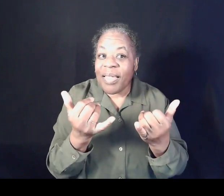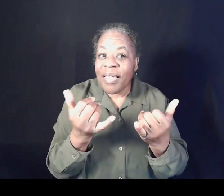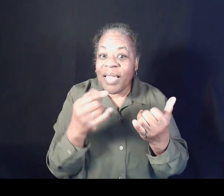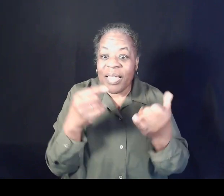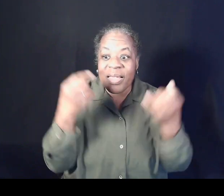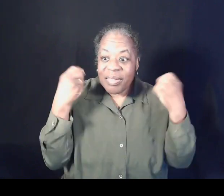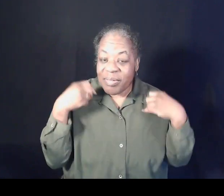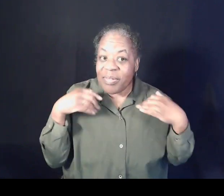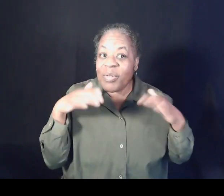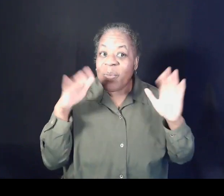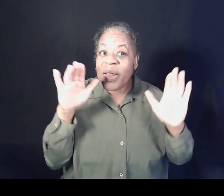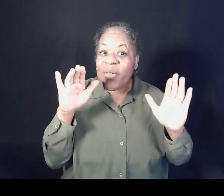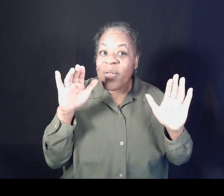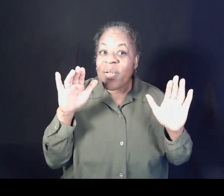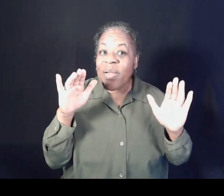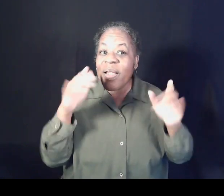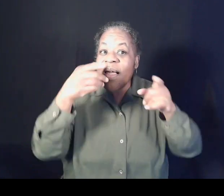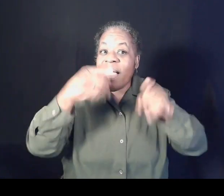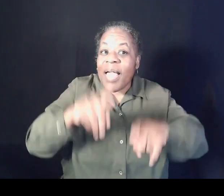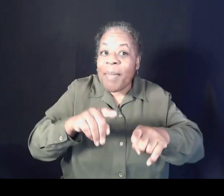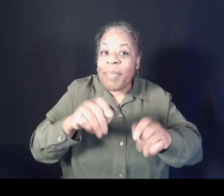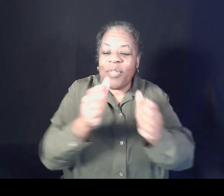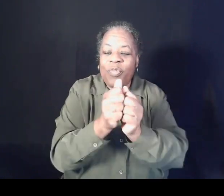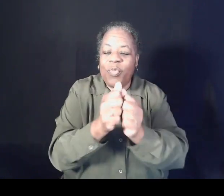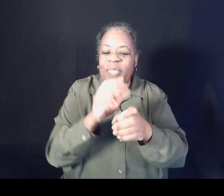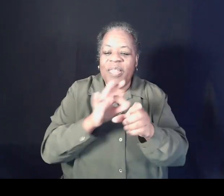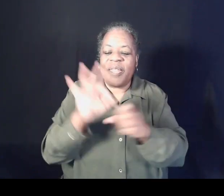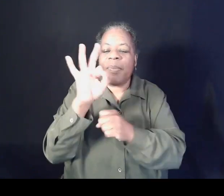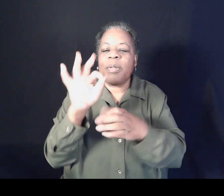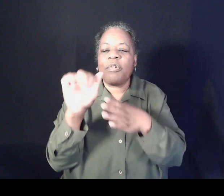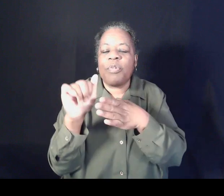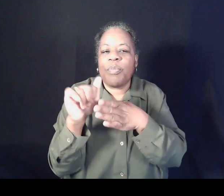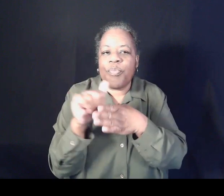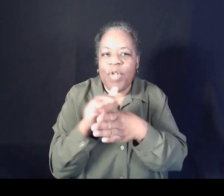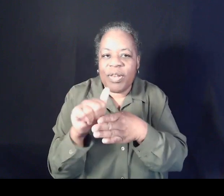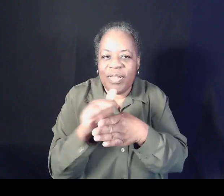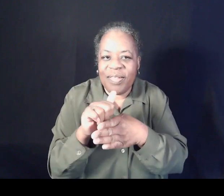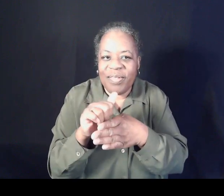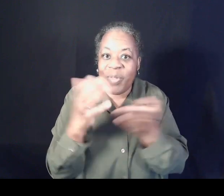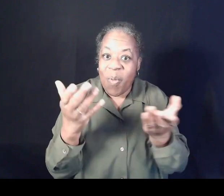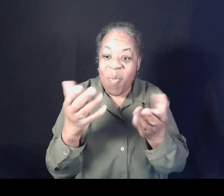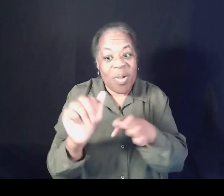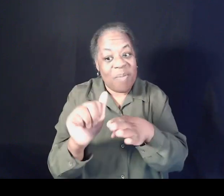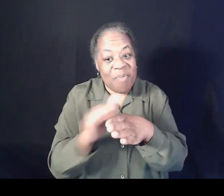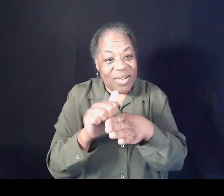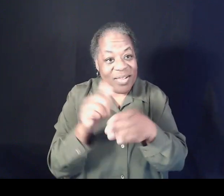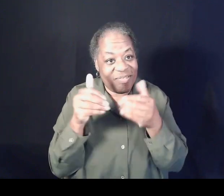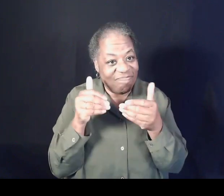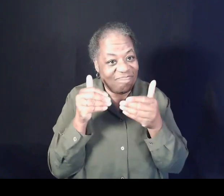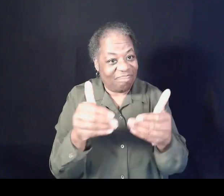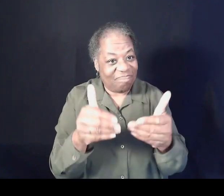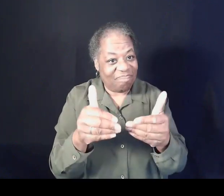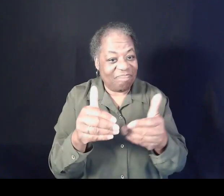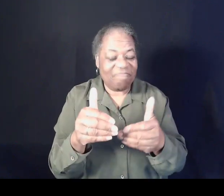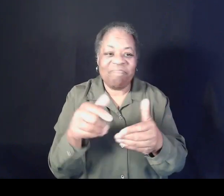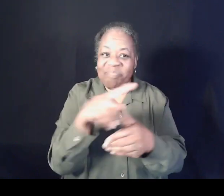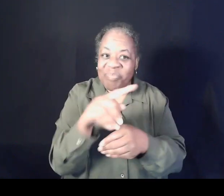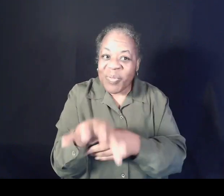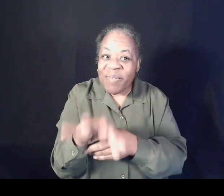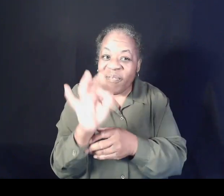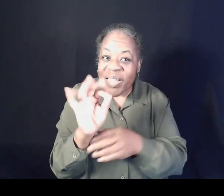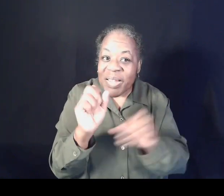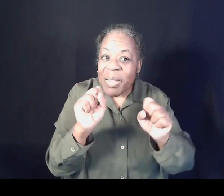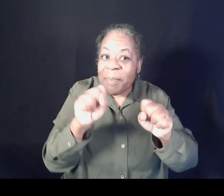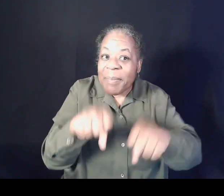surrender really comes with spiritual practice. So practice, so that you may find that ability